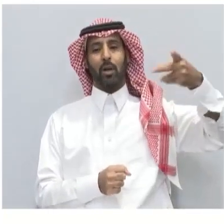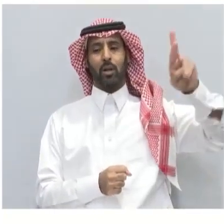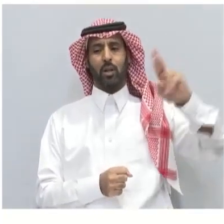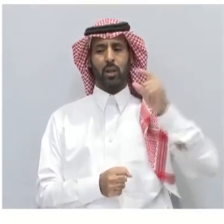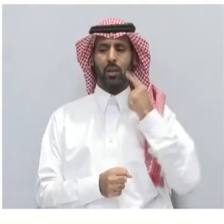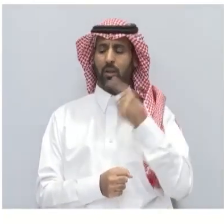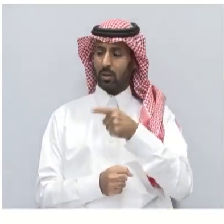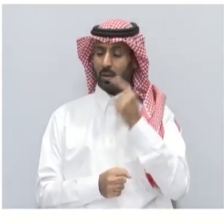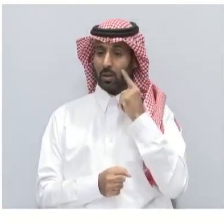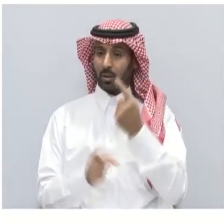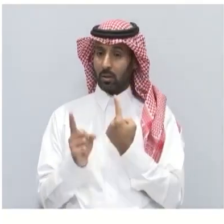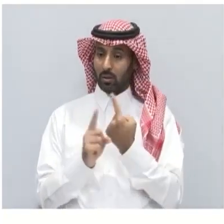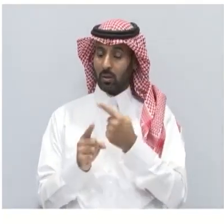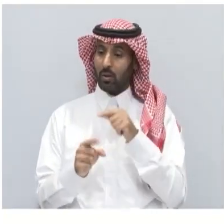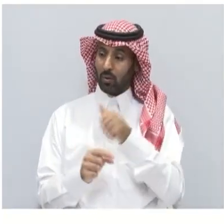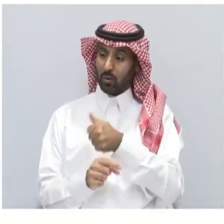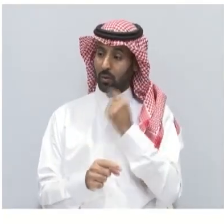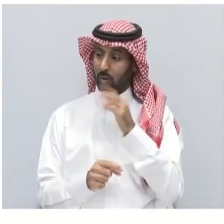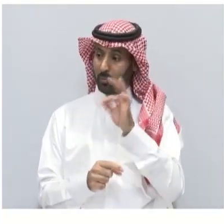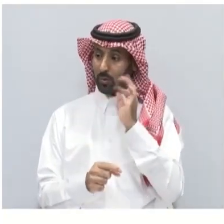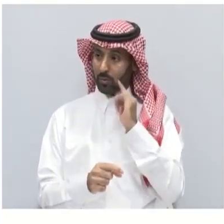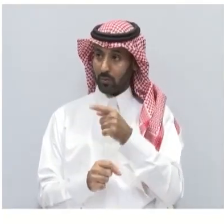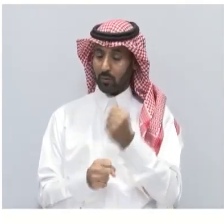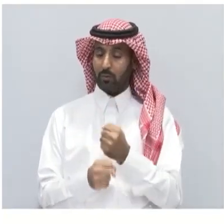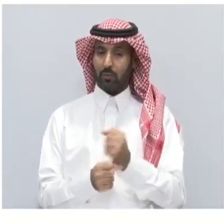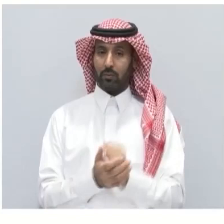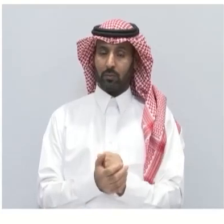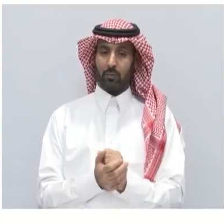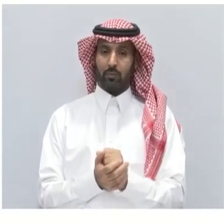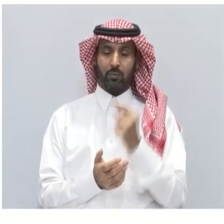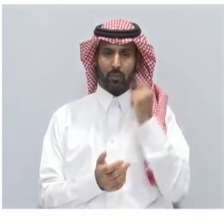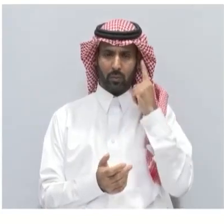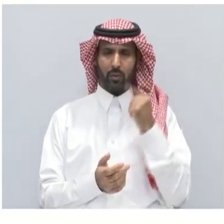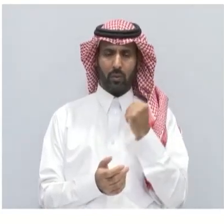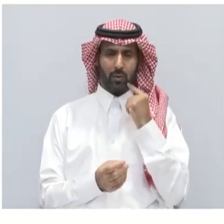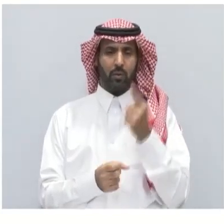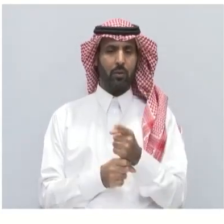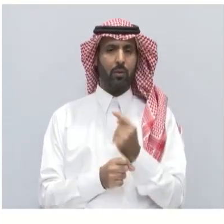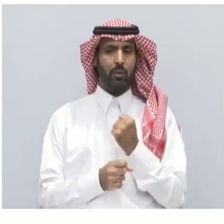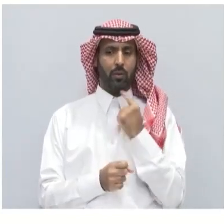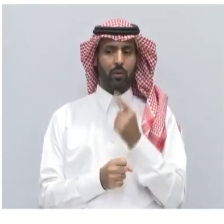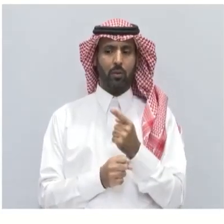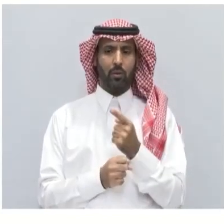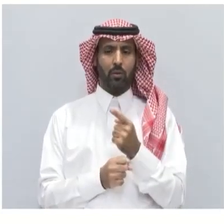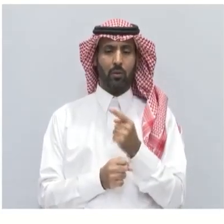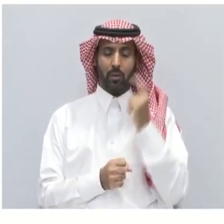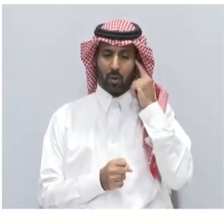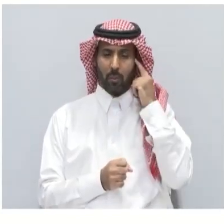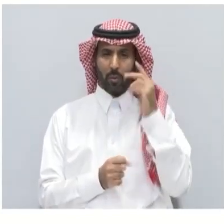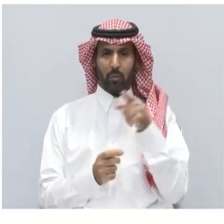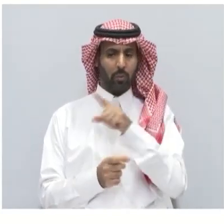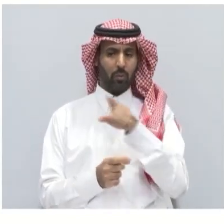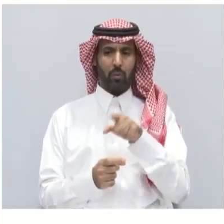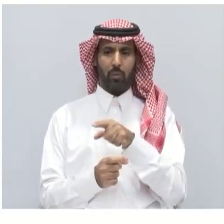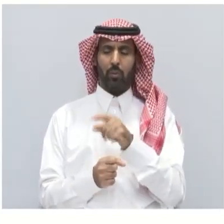if you are the best candidate for the job. So they need to know a lot about you. And then